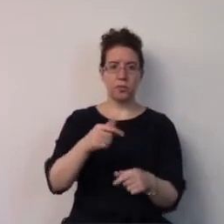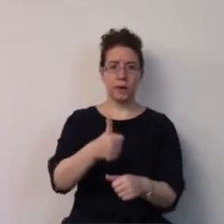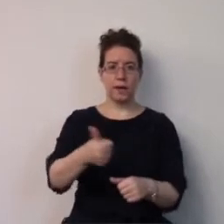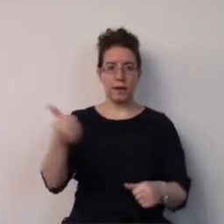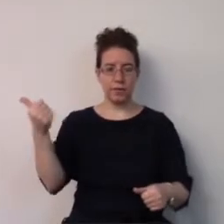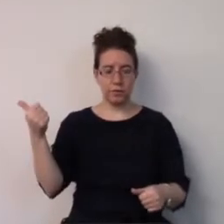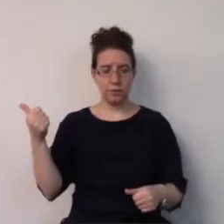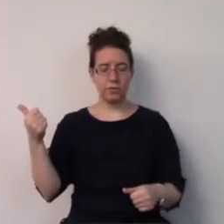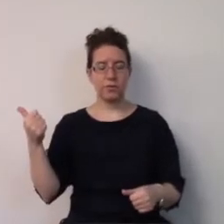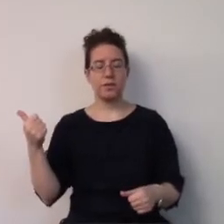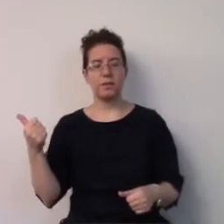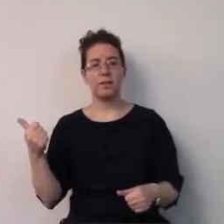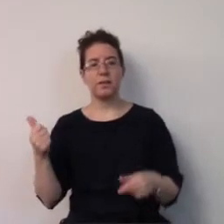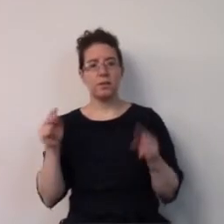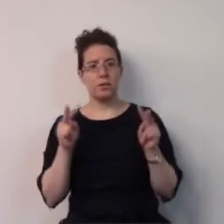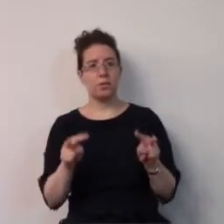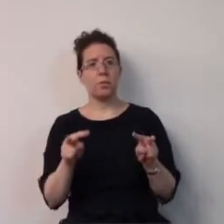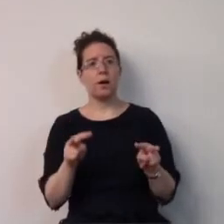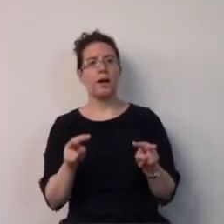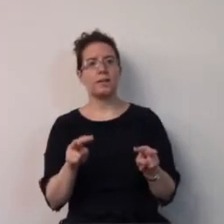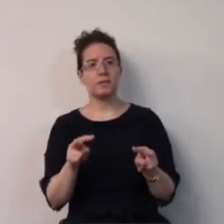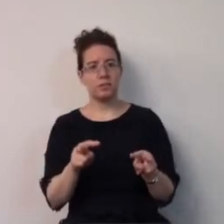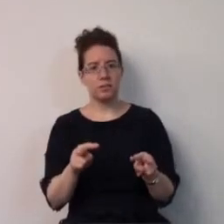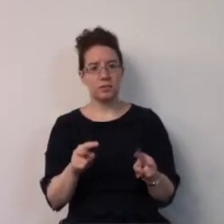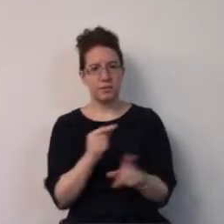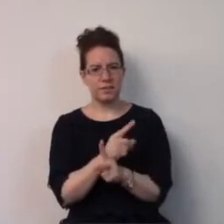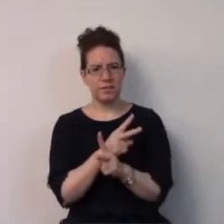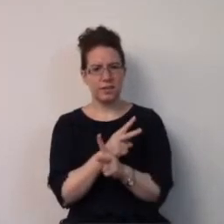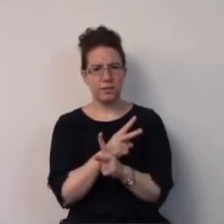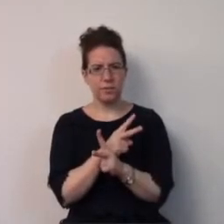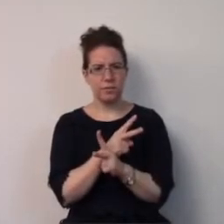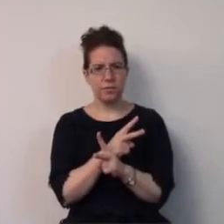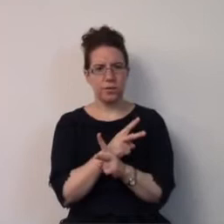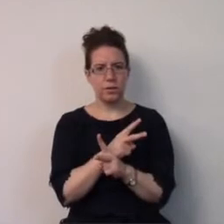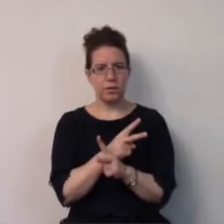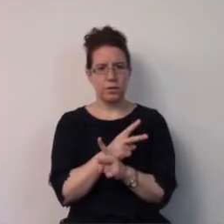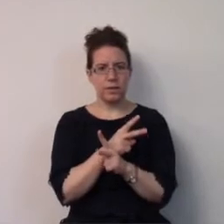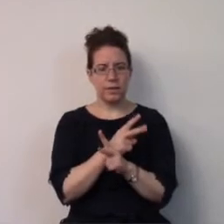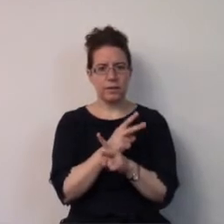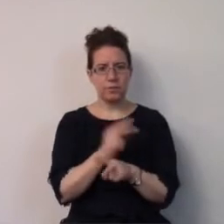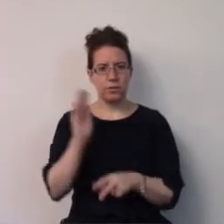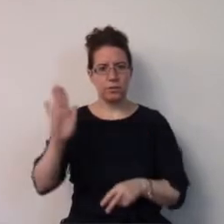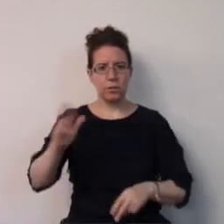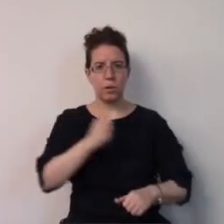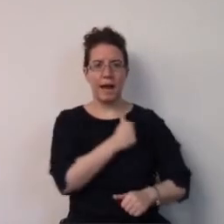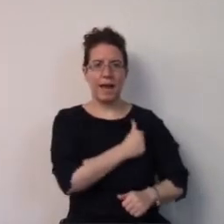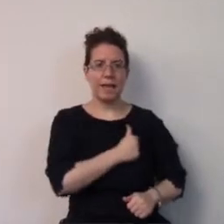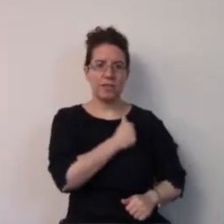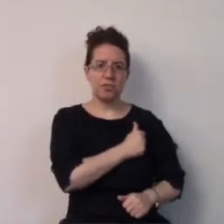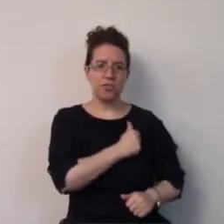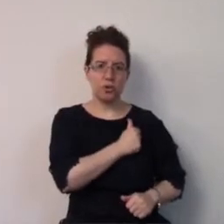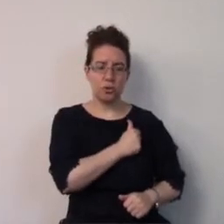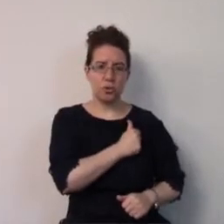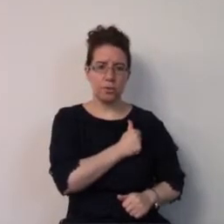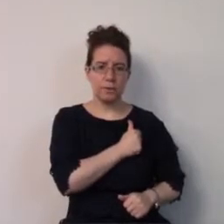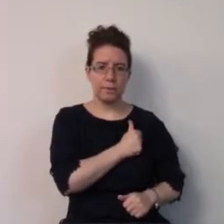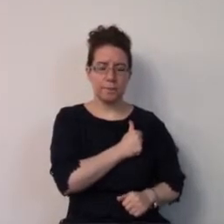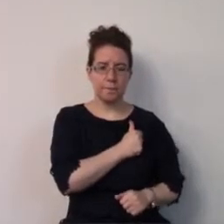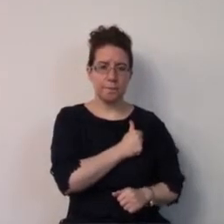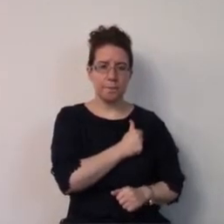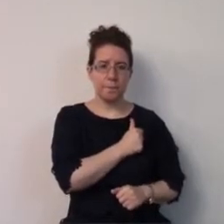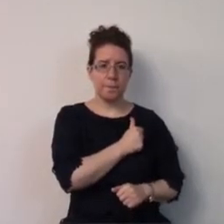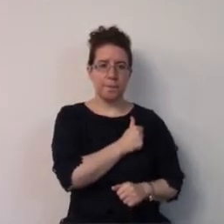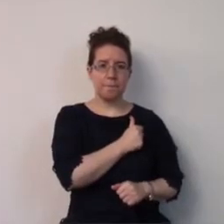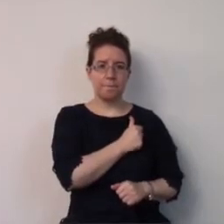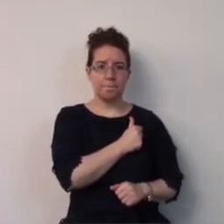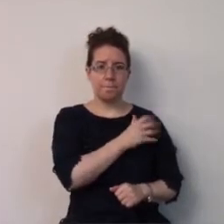life. You think nobody sees, but you made it more important than your relationship with God. You need to get a hold of God